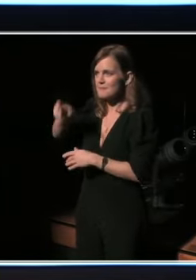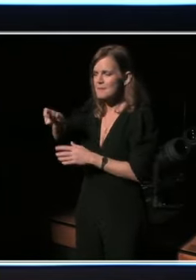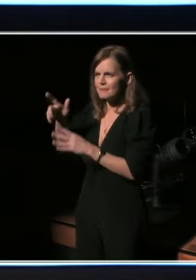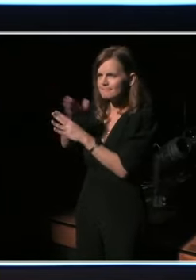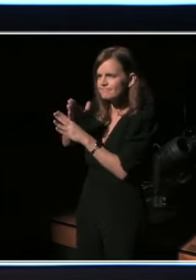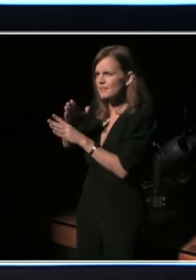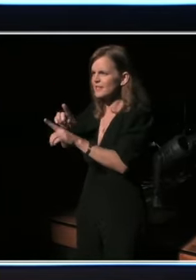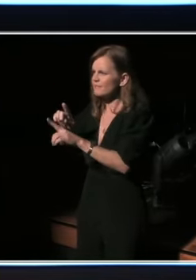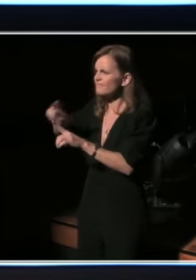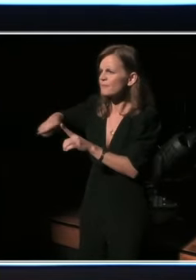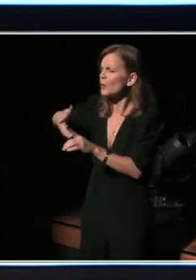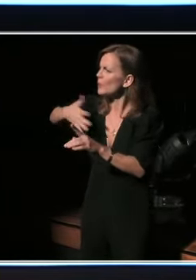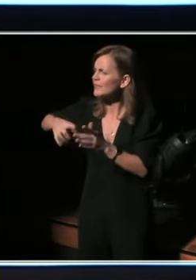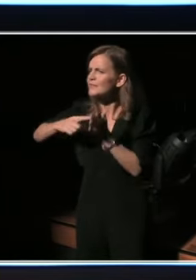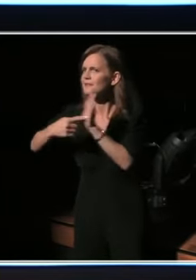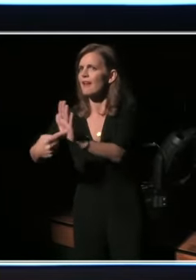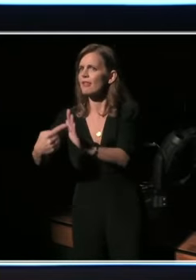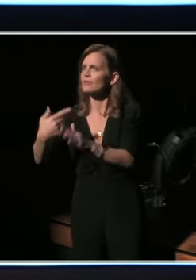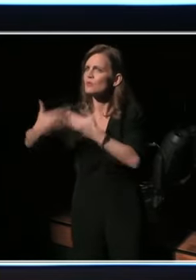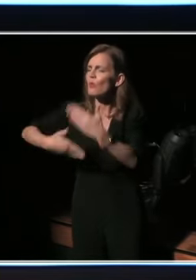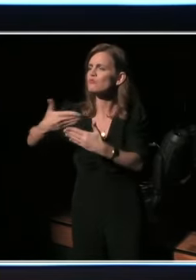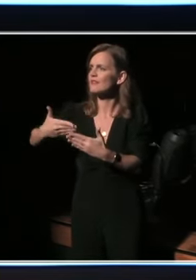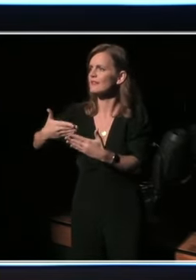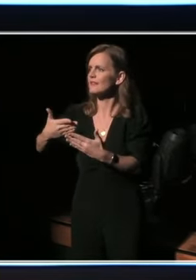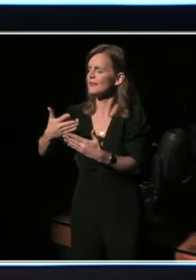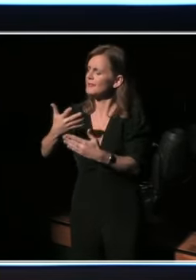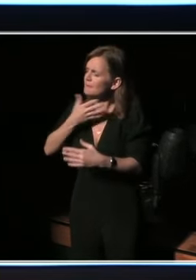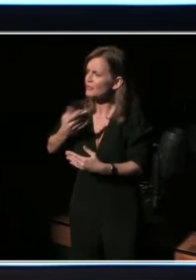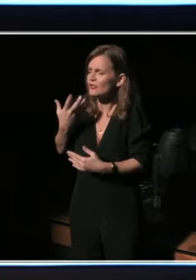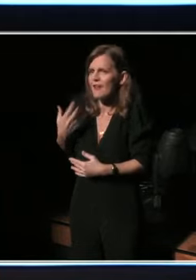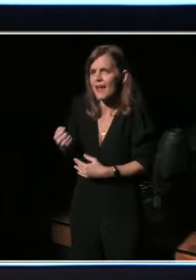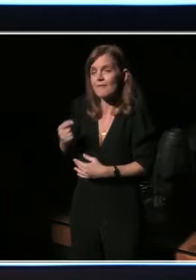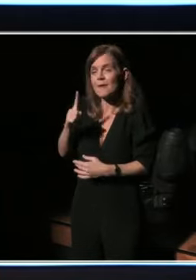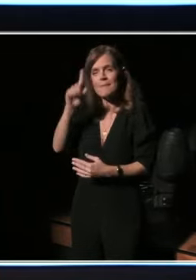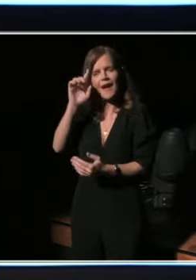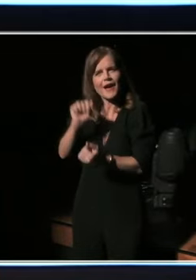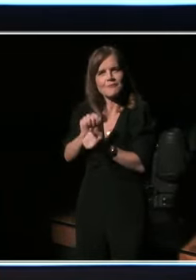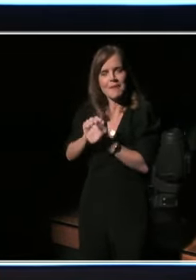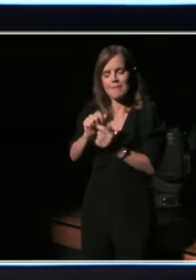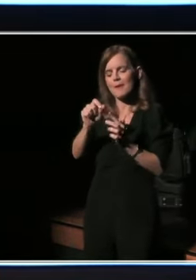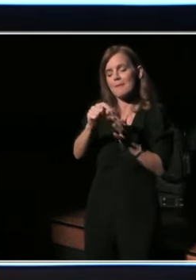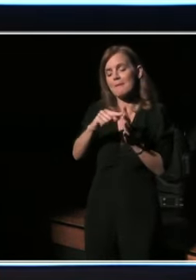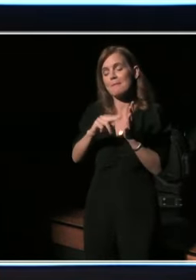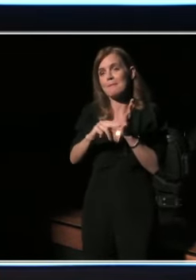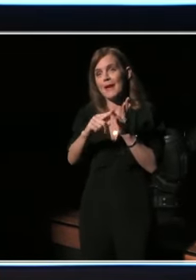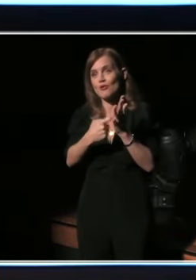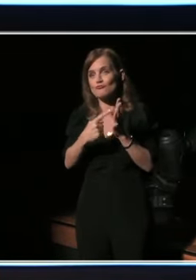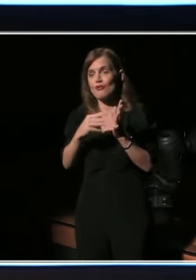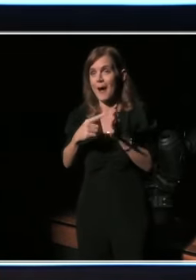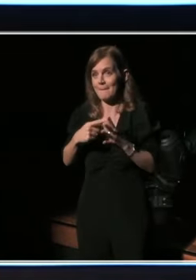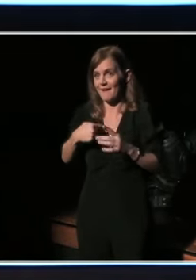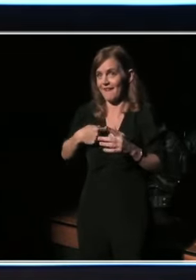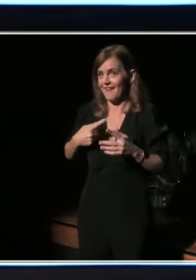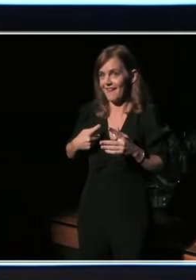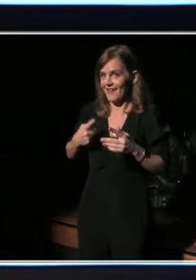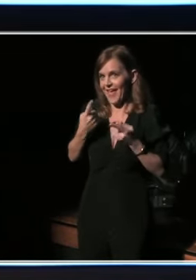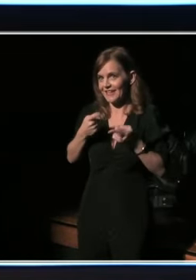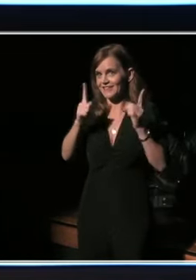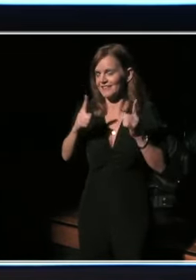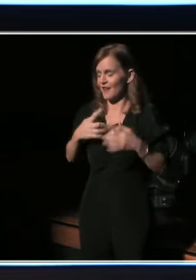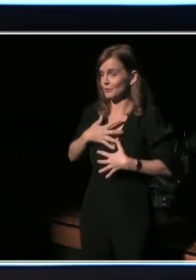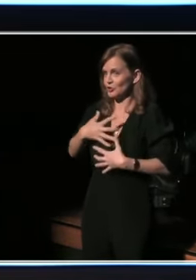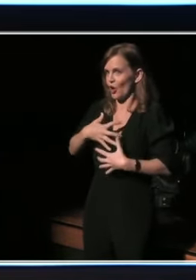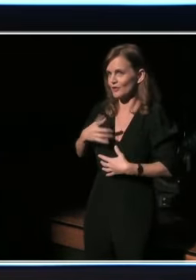that came between him and getting a passion project made. But I do remember as Panorama editor being a little shocked to find him in my